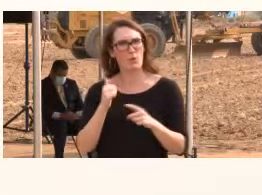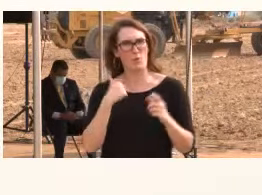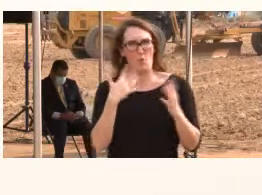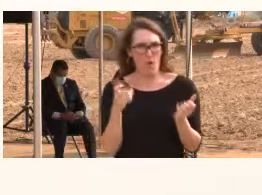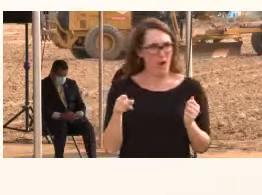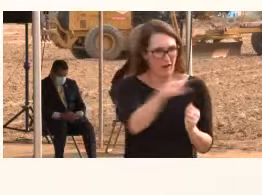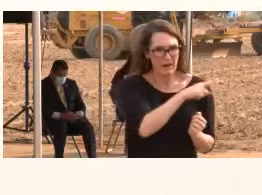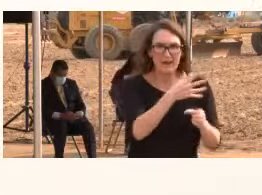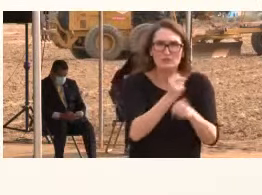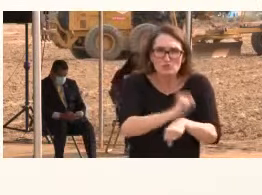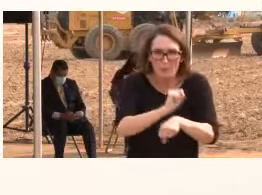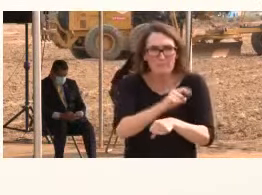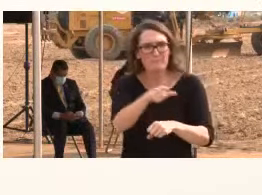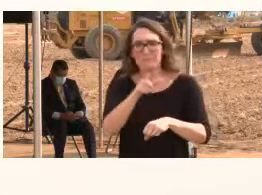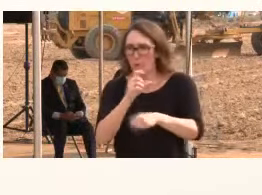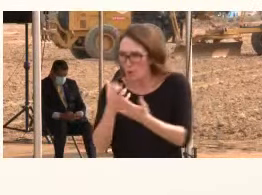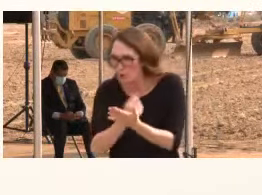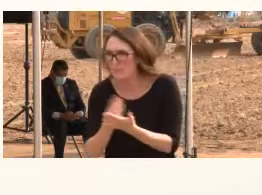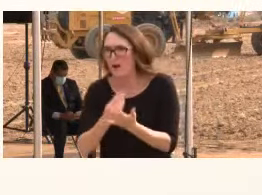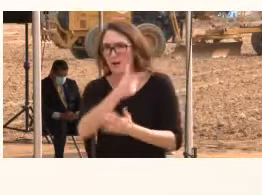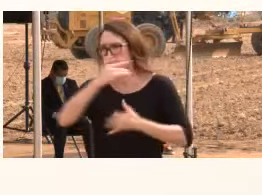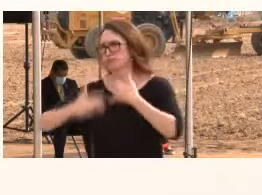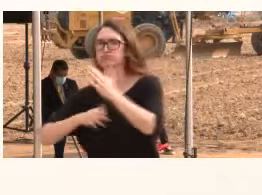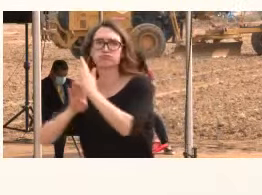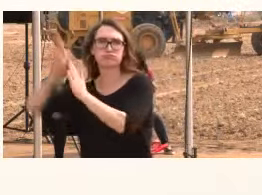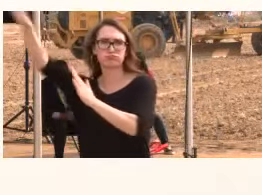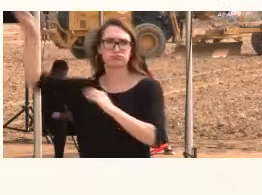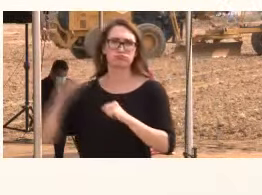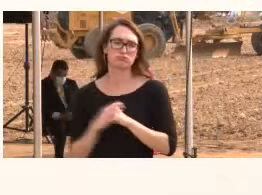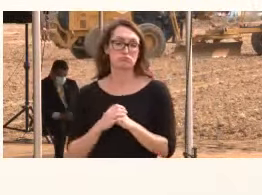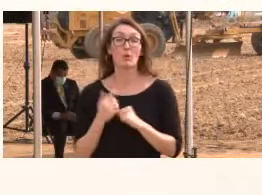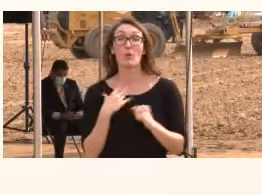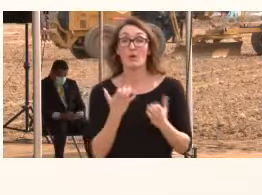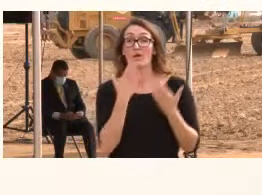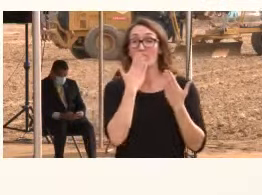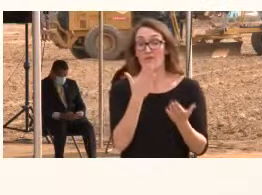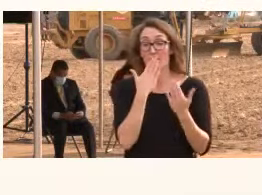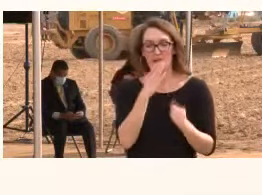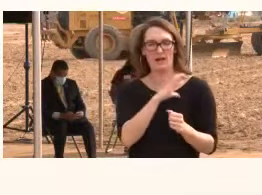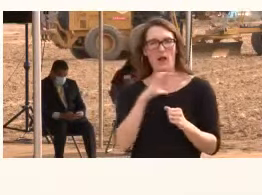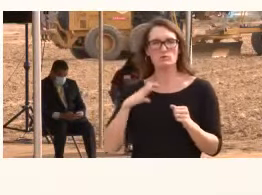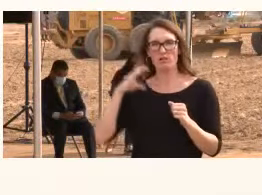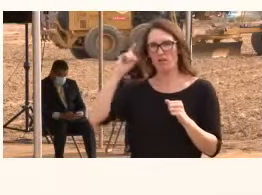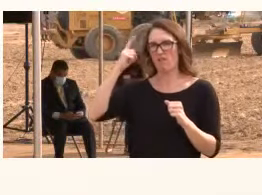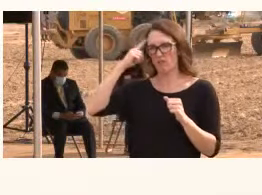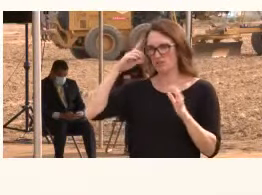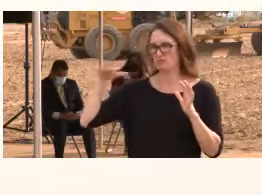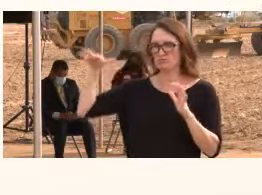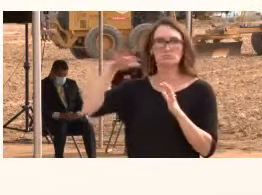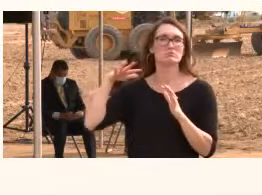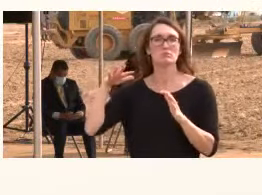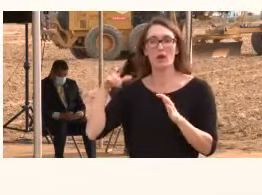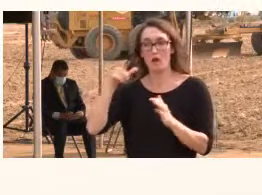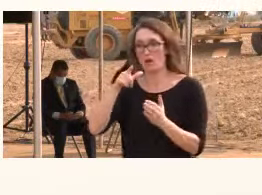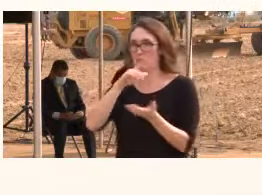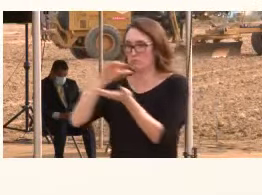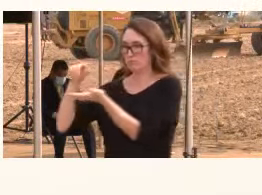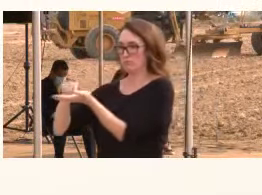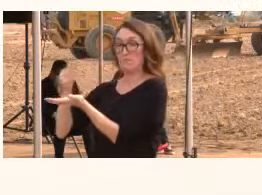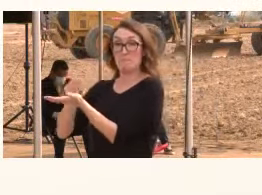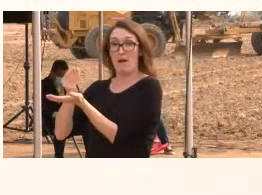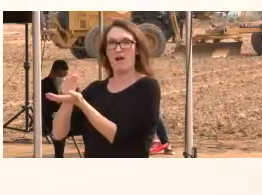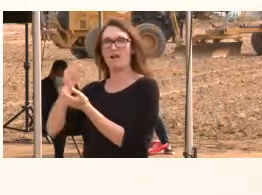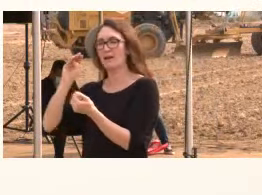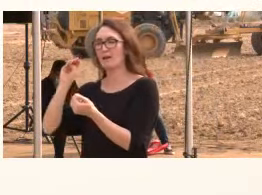vital to Fresno's future. I want to thank the Council of Governments for setting aside Measure C money to